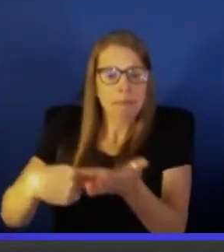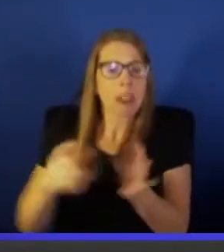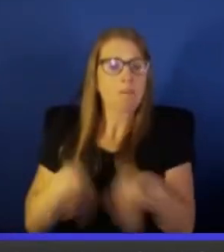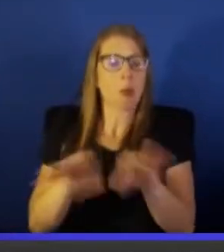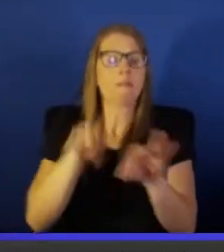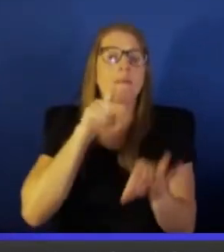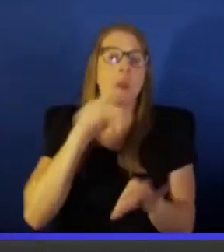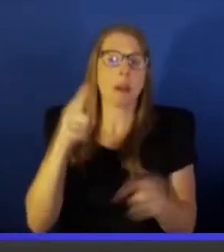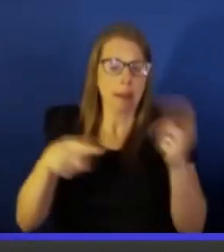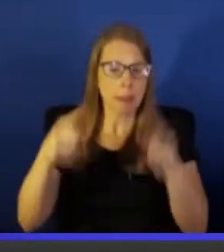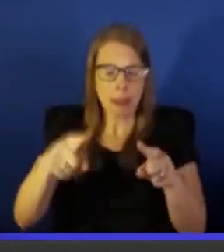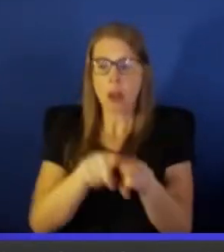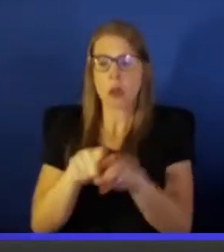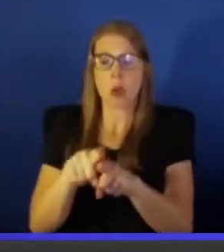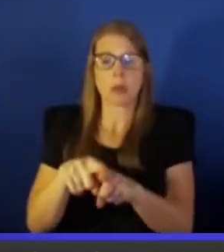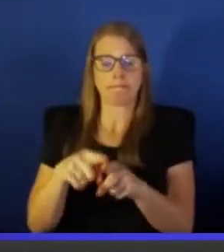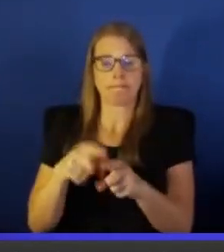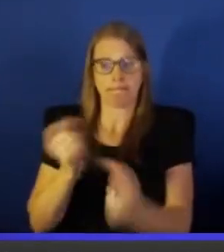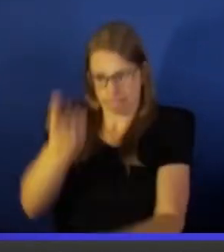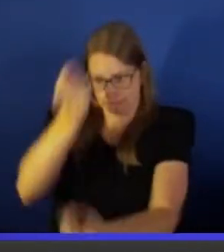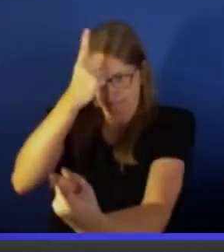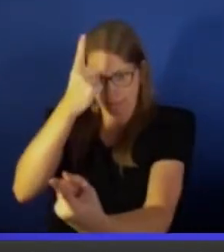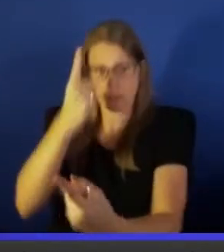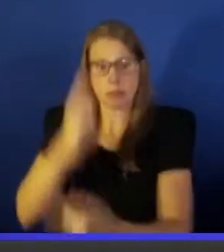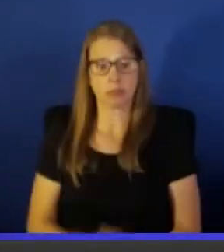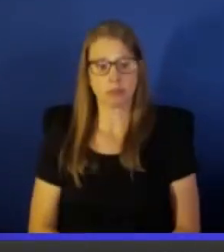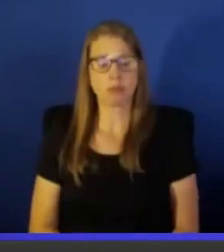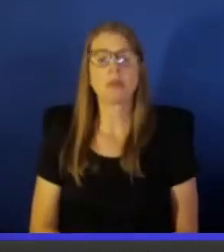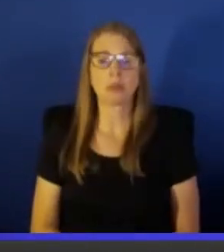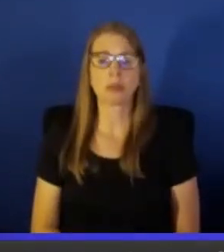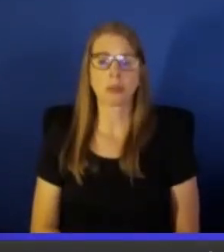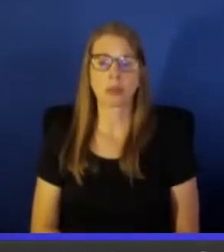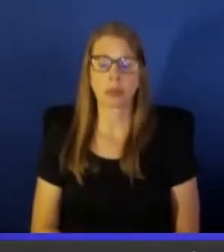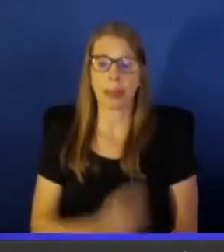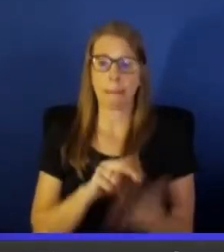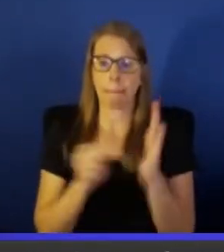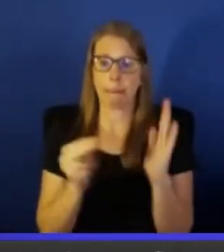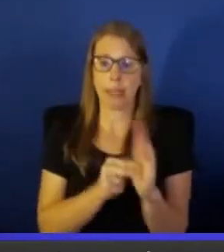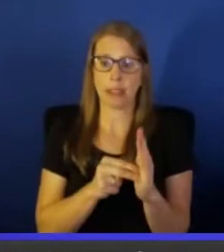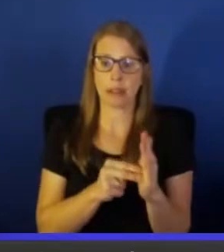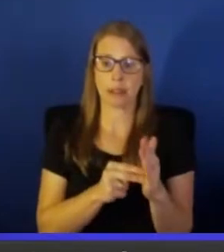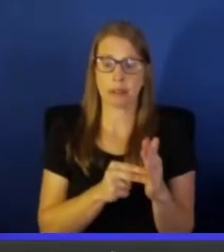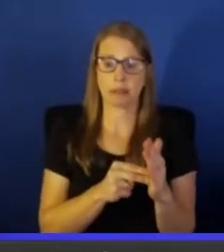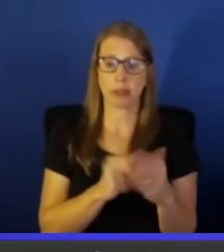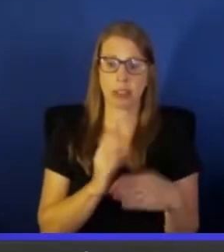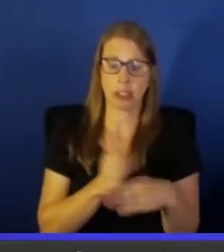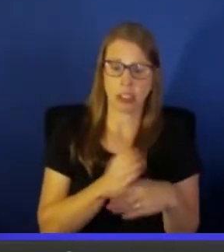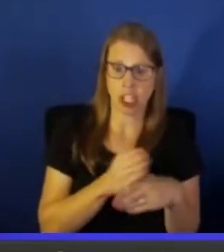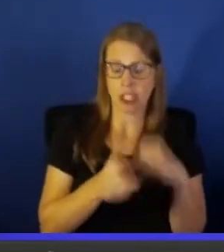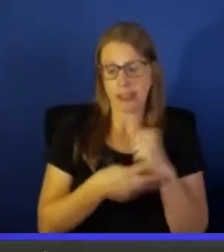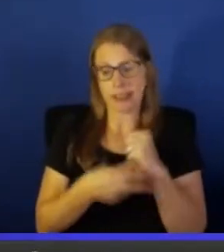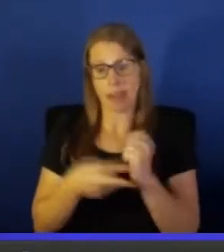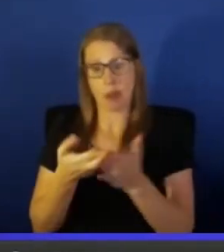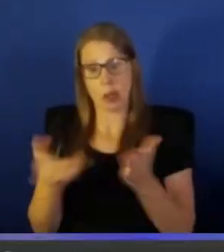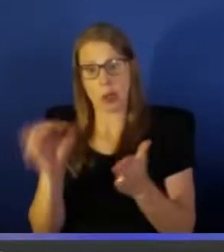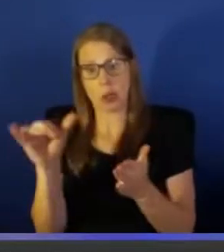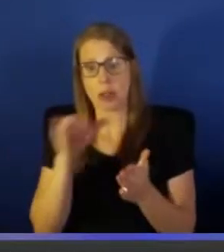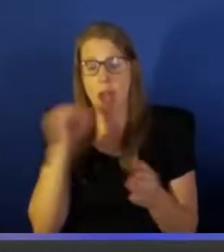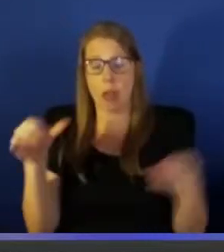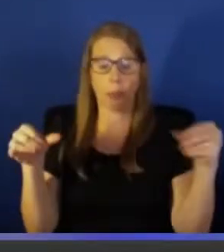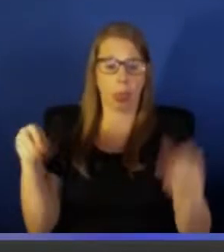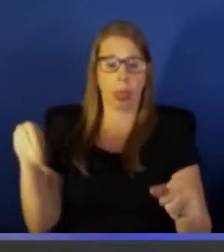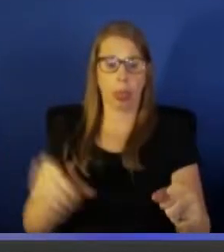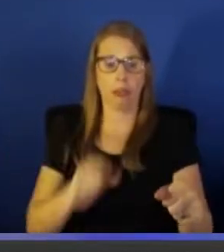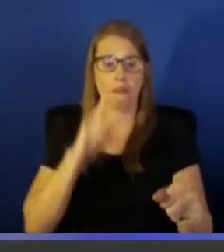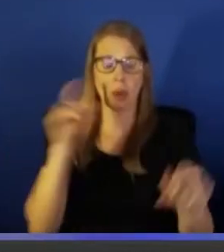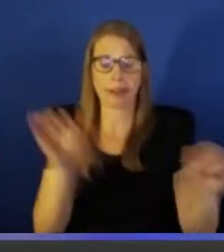shared understanding, but it also can help us save and share some resources as well, so we're not double spending for similar things. If you are just joining us